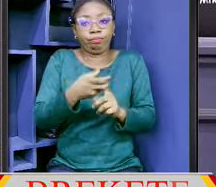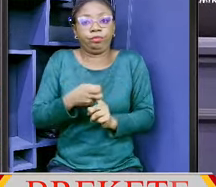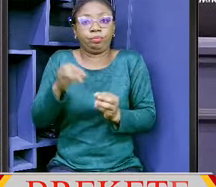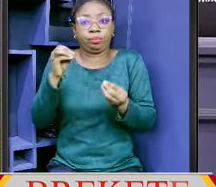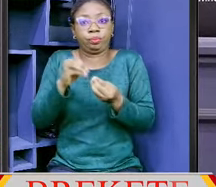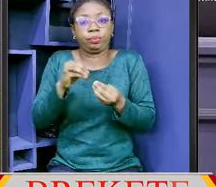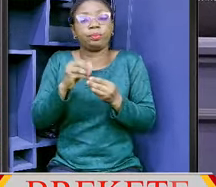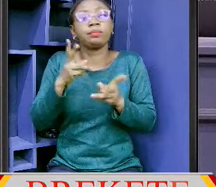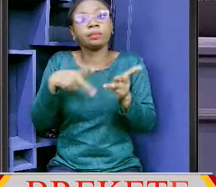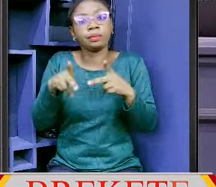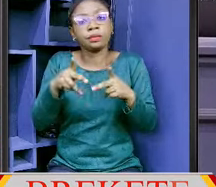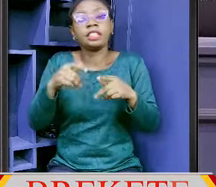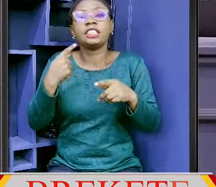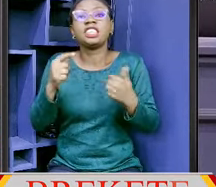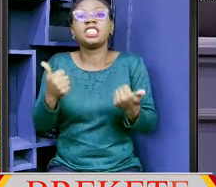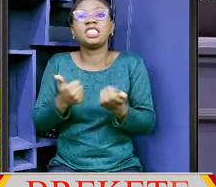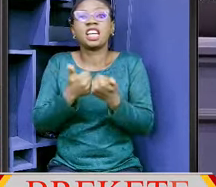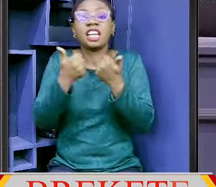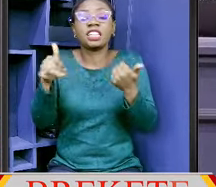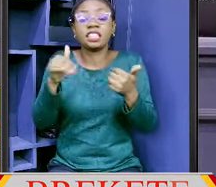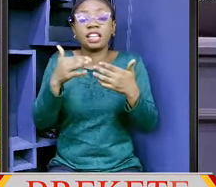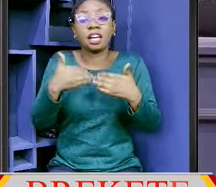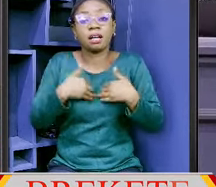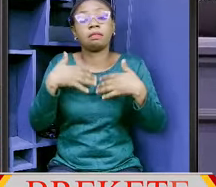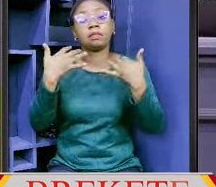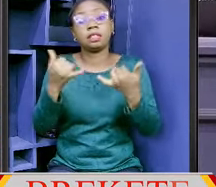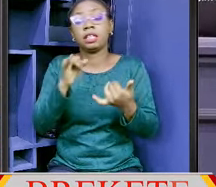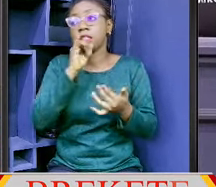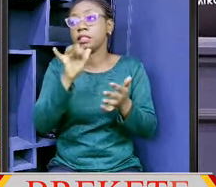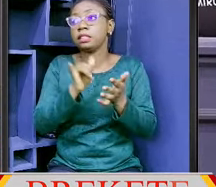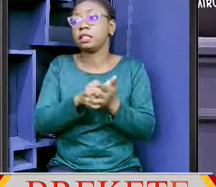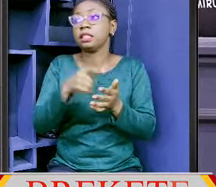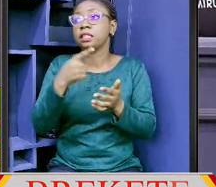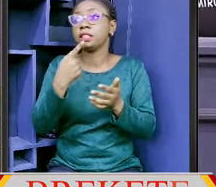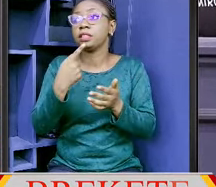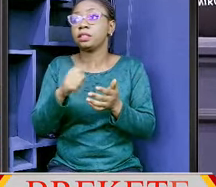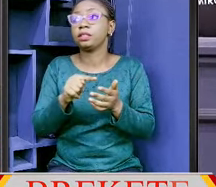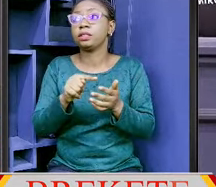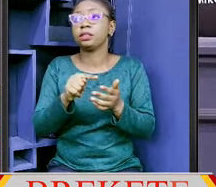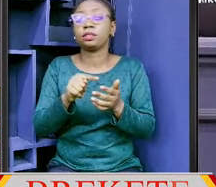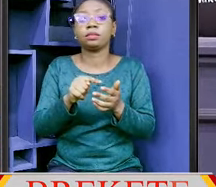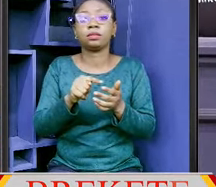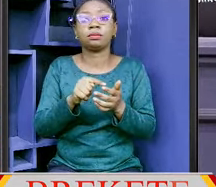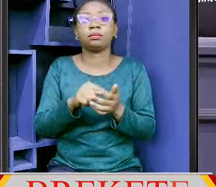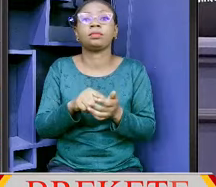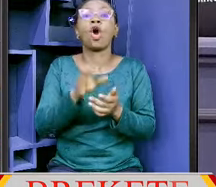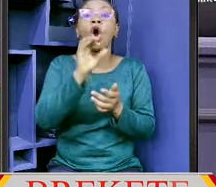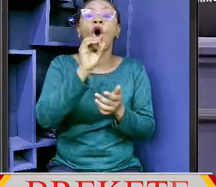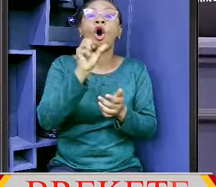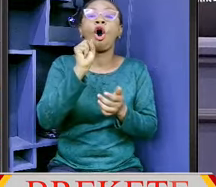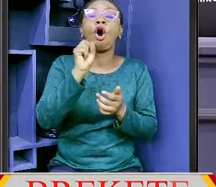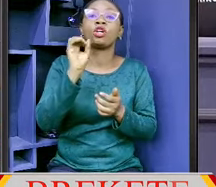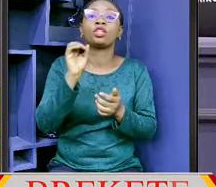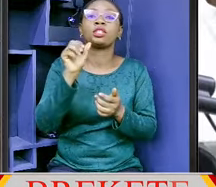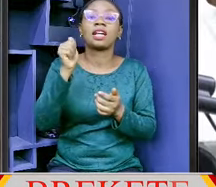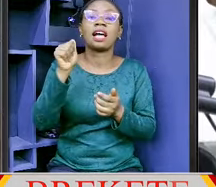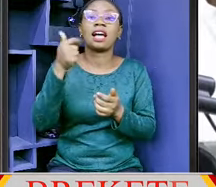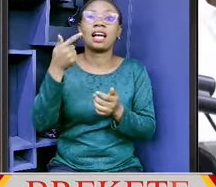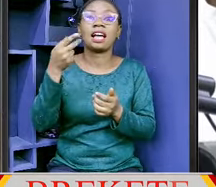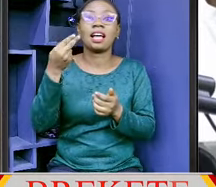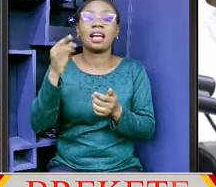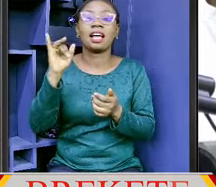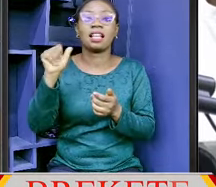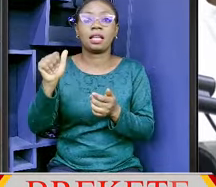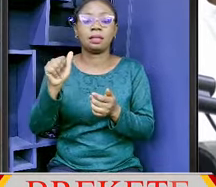sir. The challenge where them two get, we say, this also here they disturb. As they carry them, go police station, they